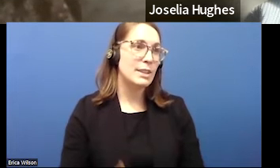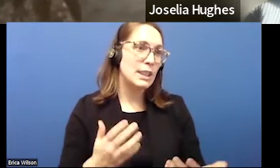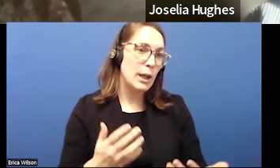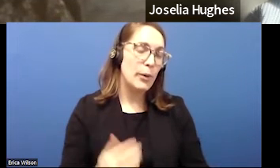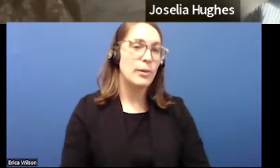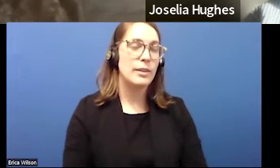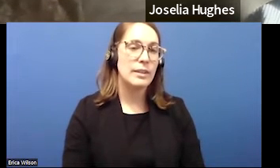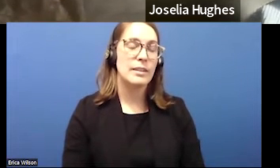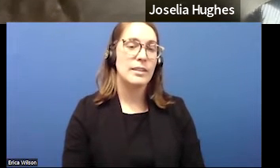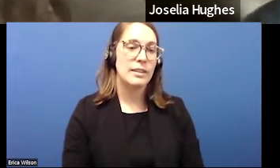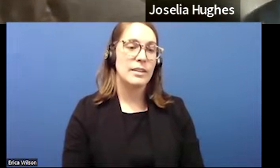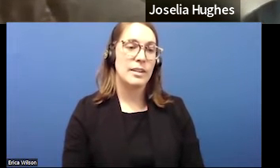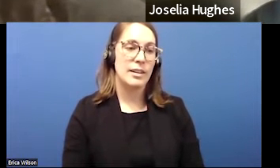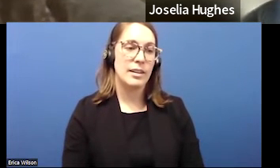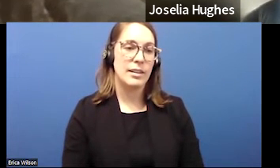So